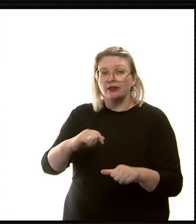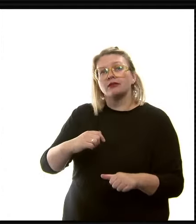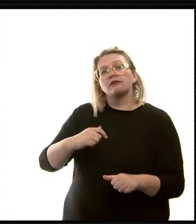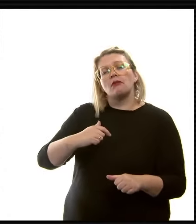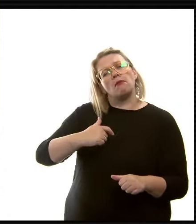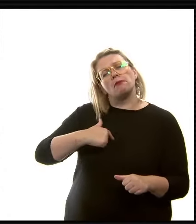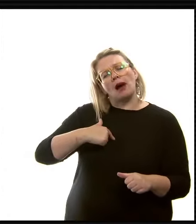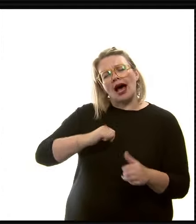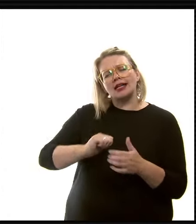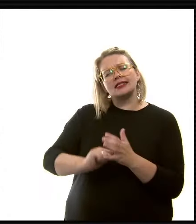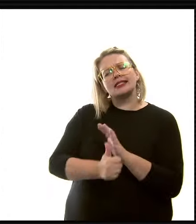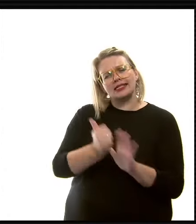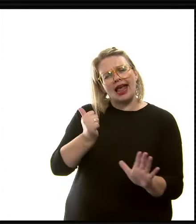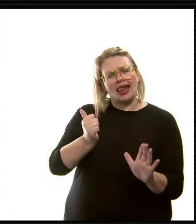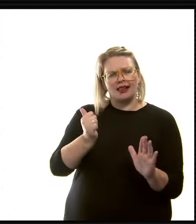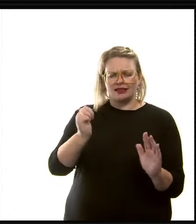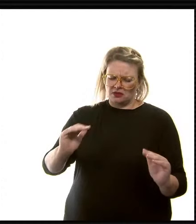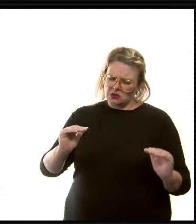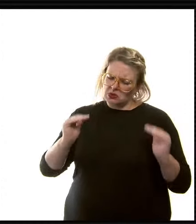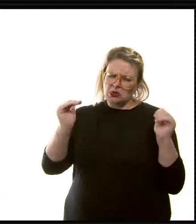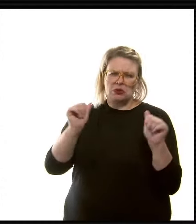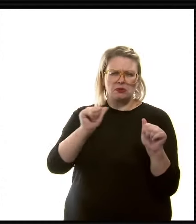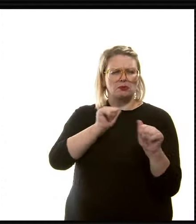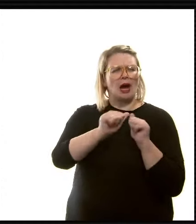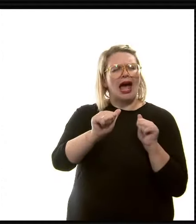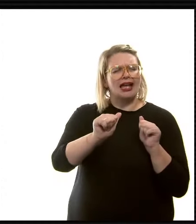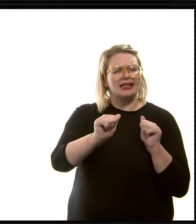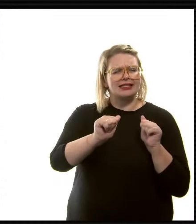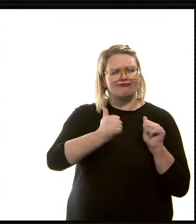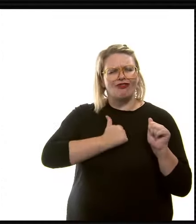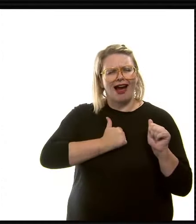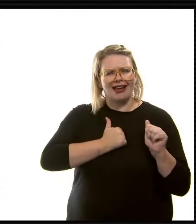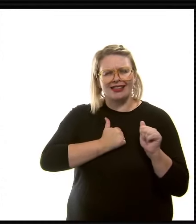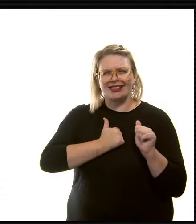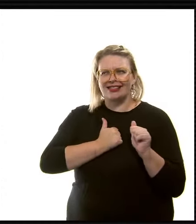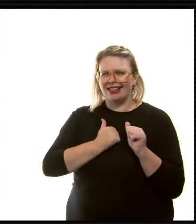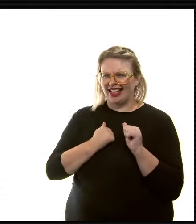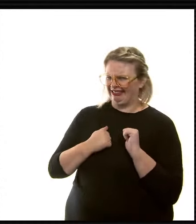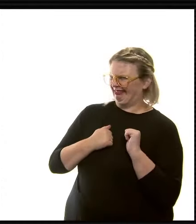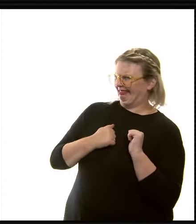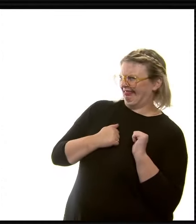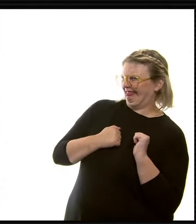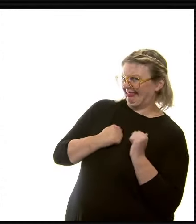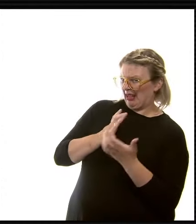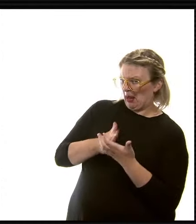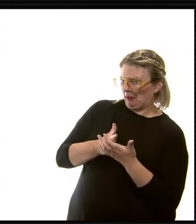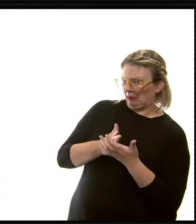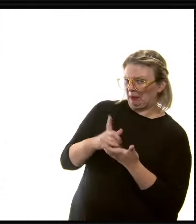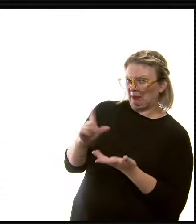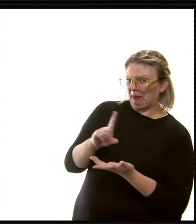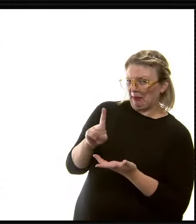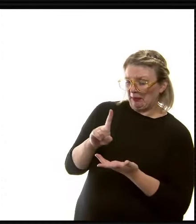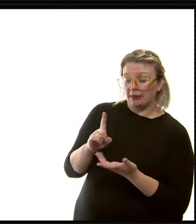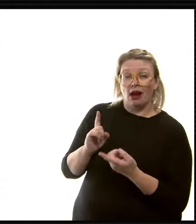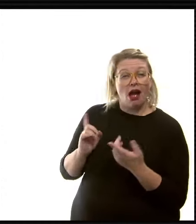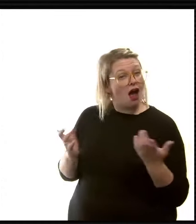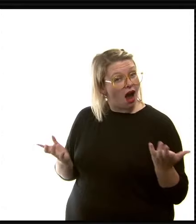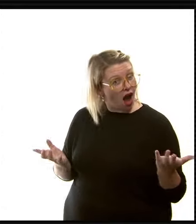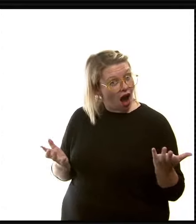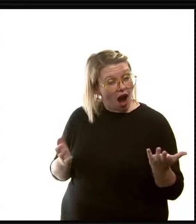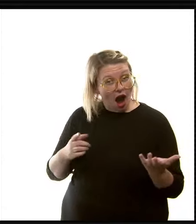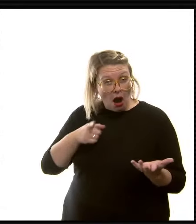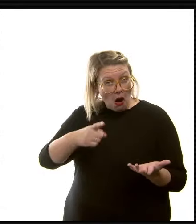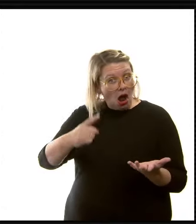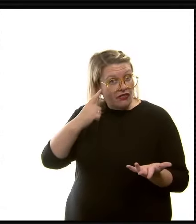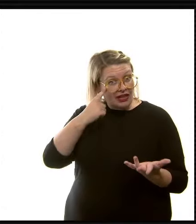are unparalleled, Vic, right? I am prepared to let you believe that. Okay, since you believe that, would you even say